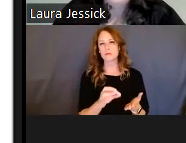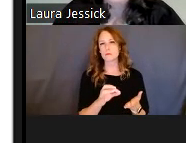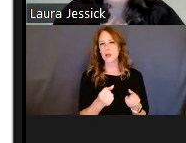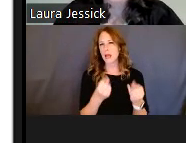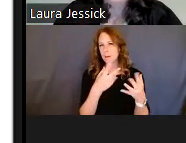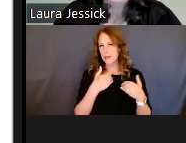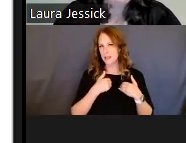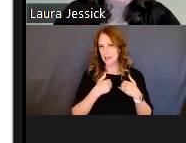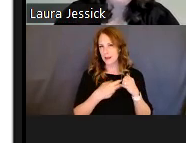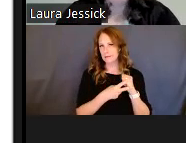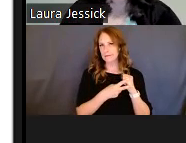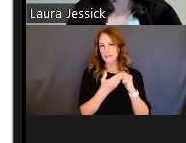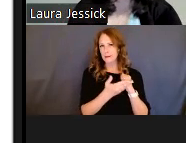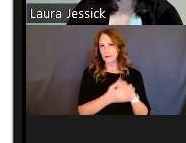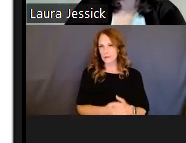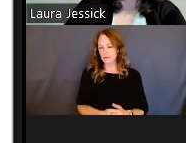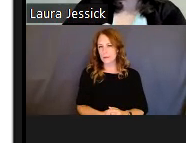second.